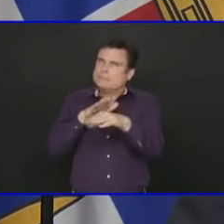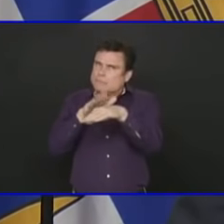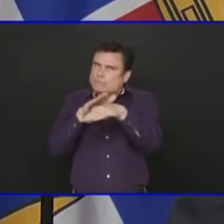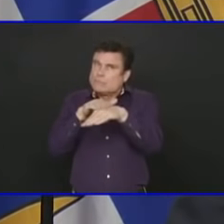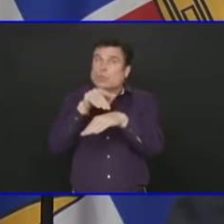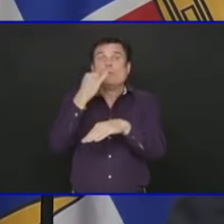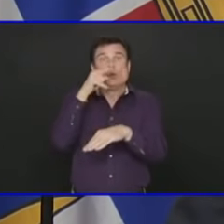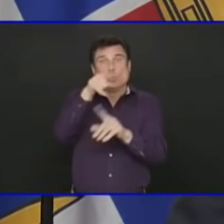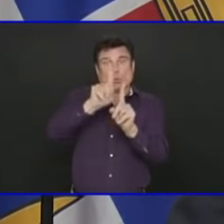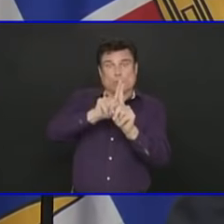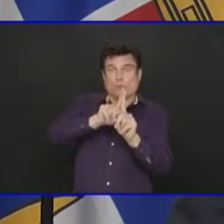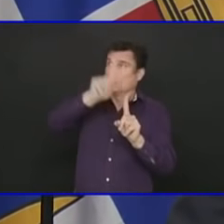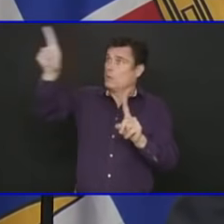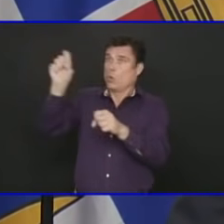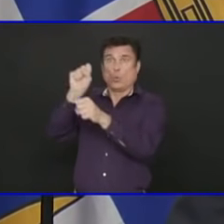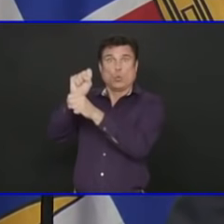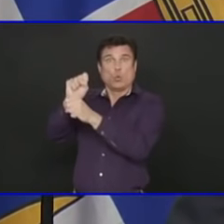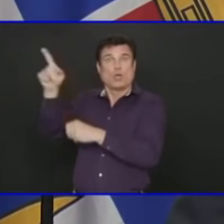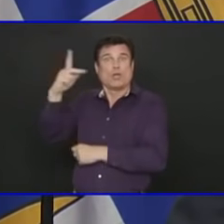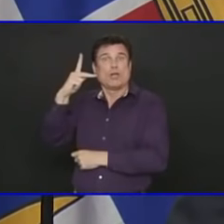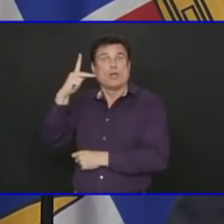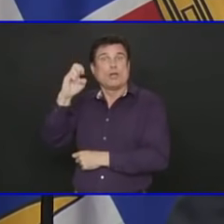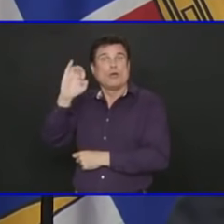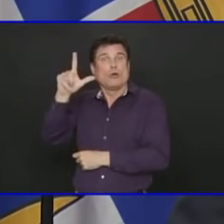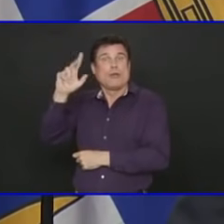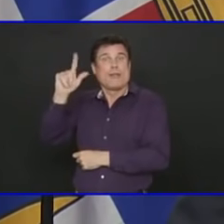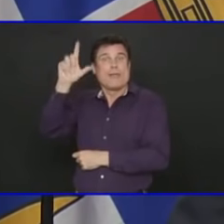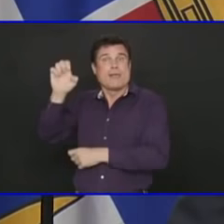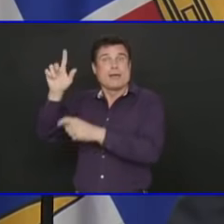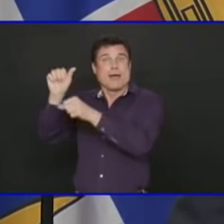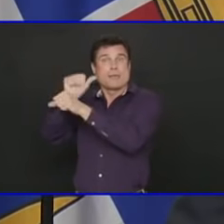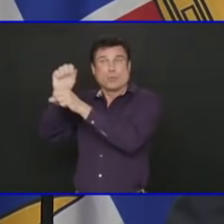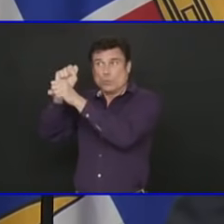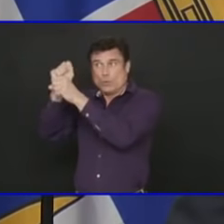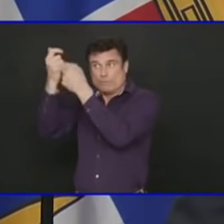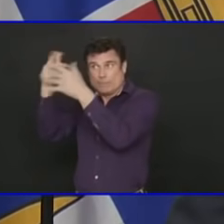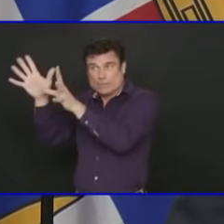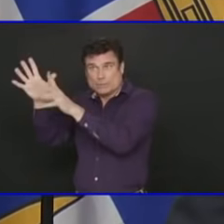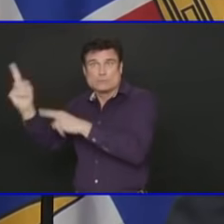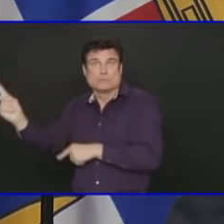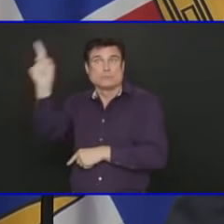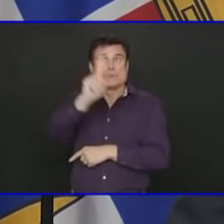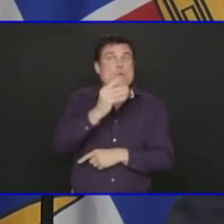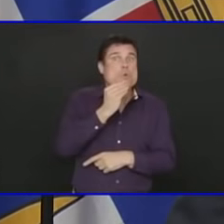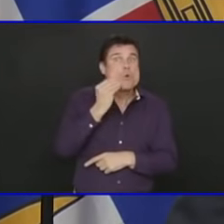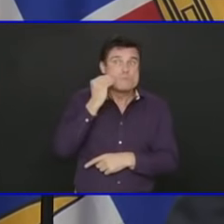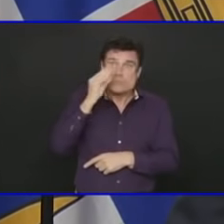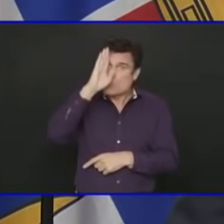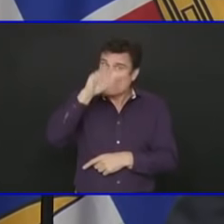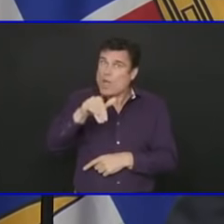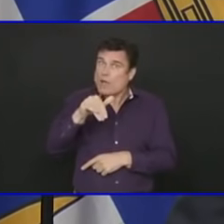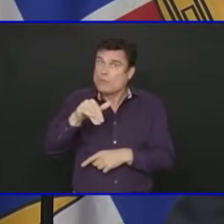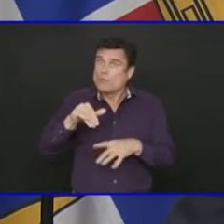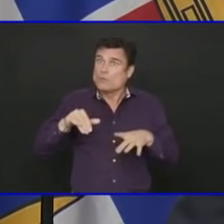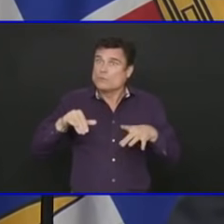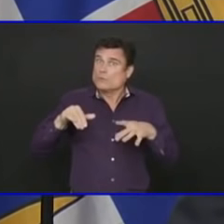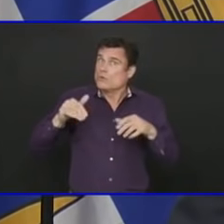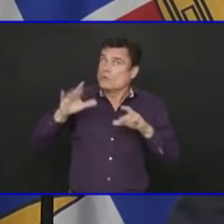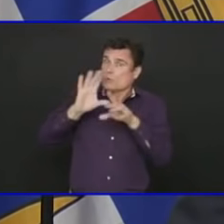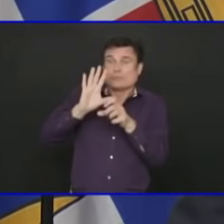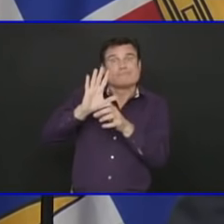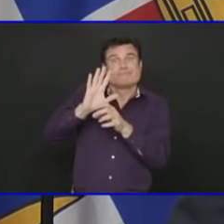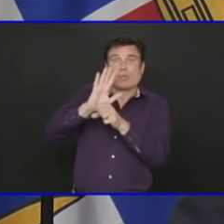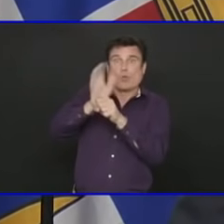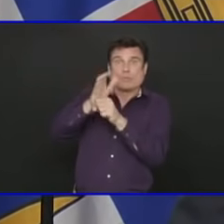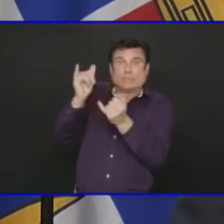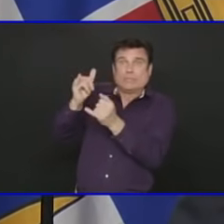is continued, and if they have no more cases, it'll be near the end of May that the outbreak will be declared over. And I